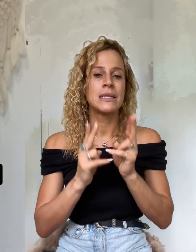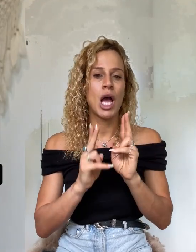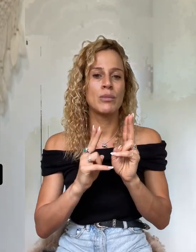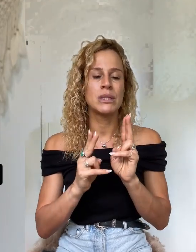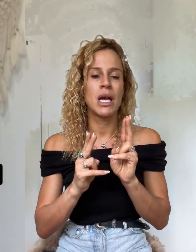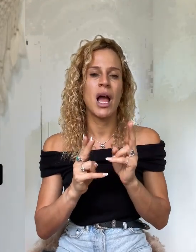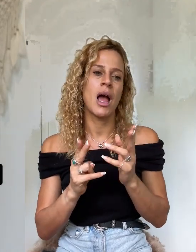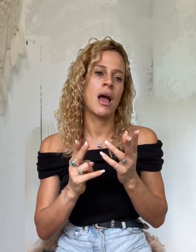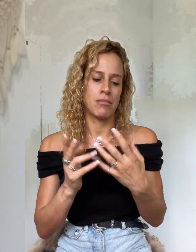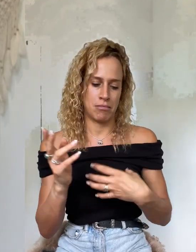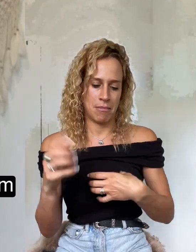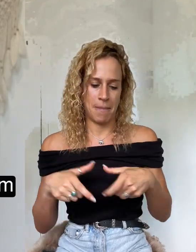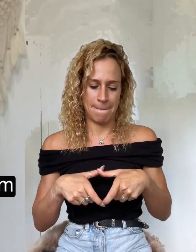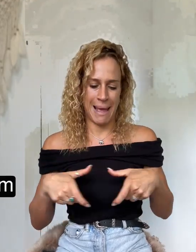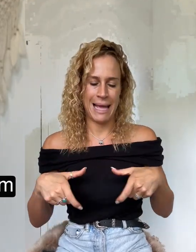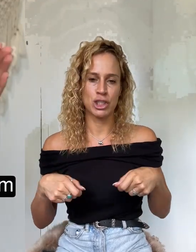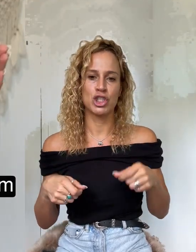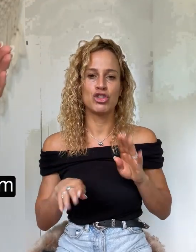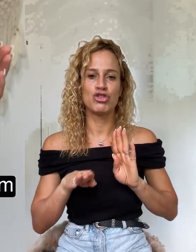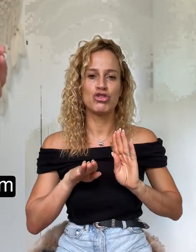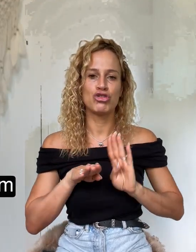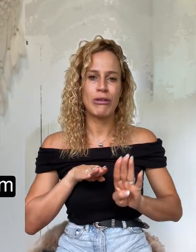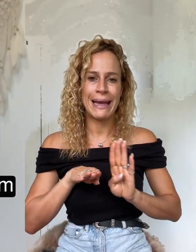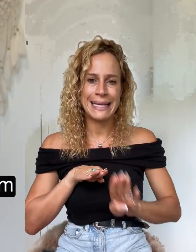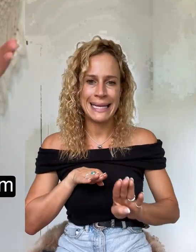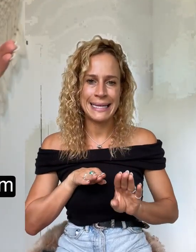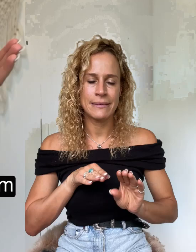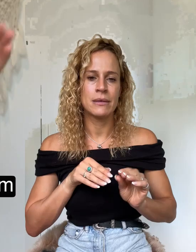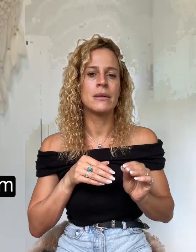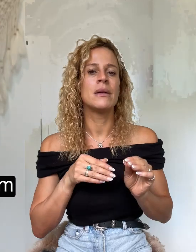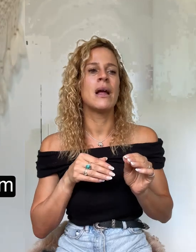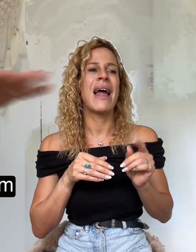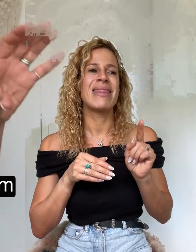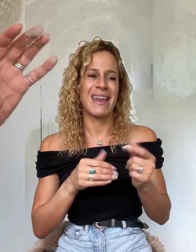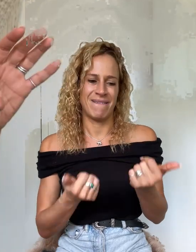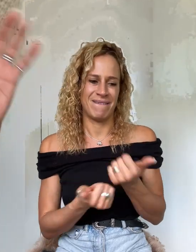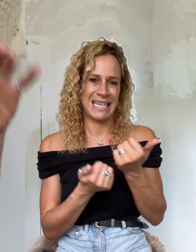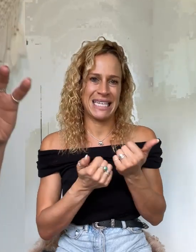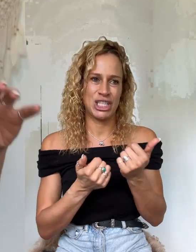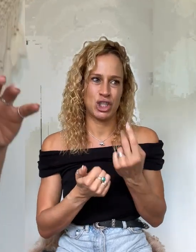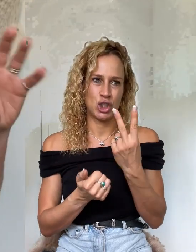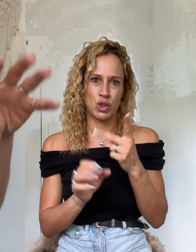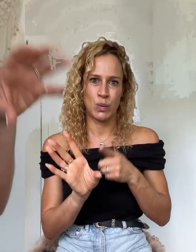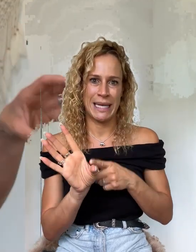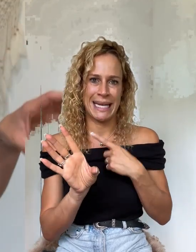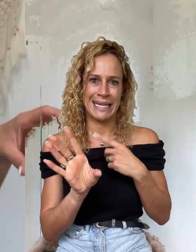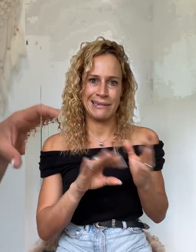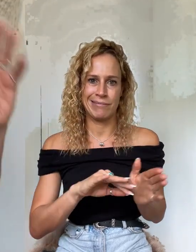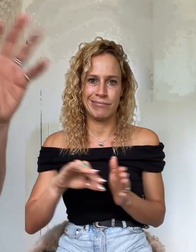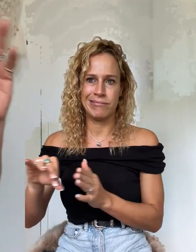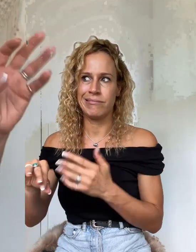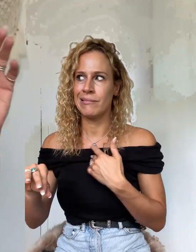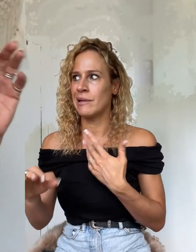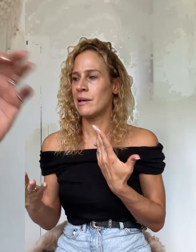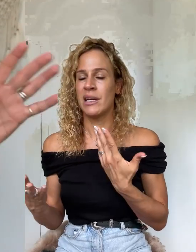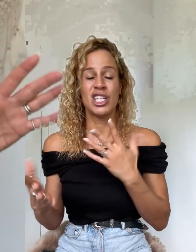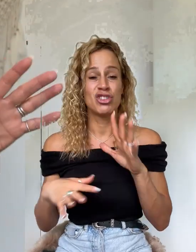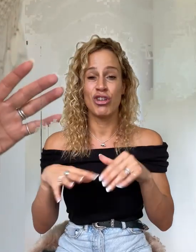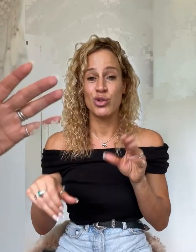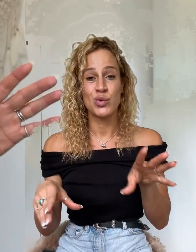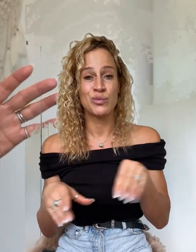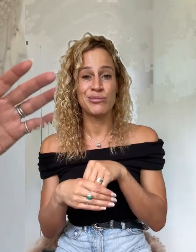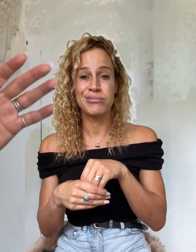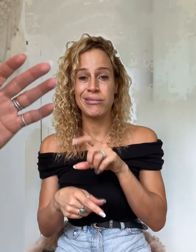then when my trainee badges ran out and I wasn't eligible to renew them, I had to be on a course. I really struggled to get